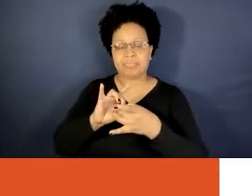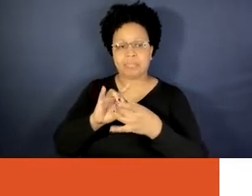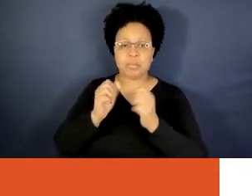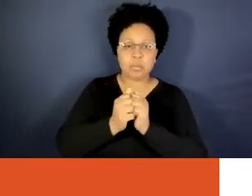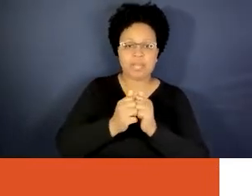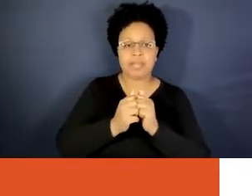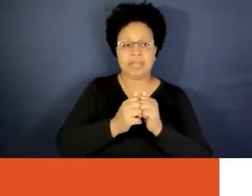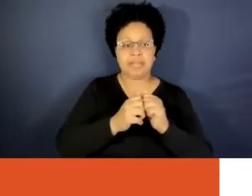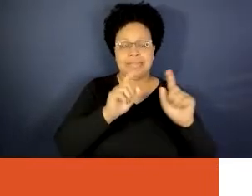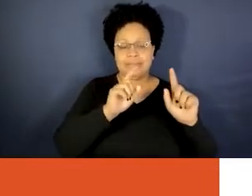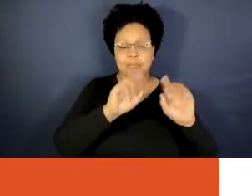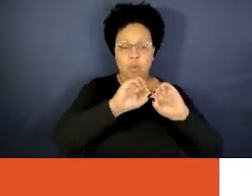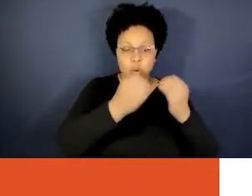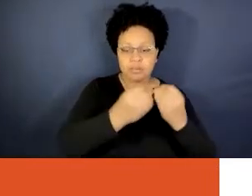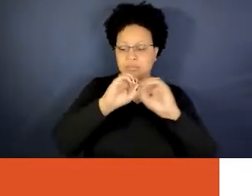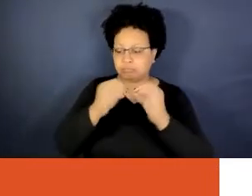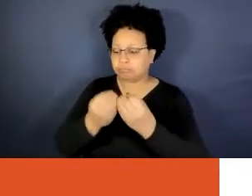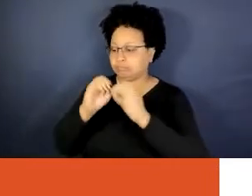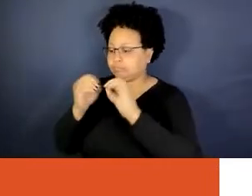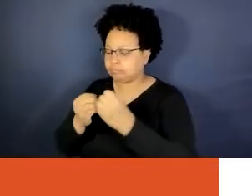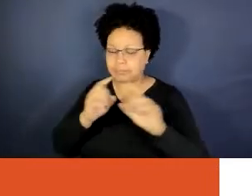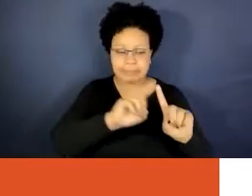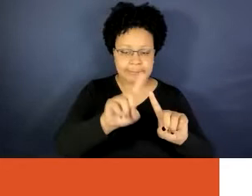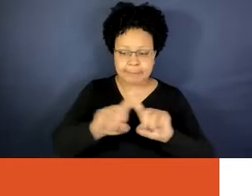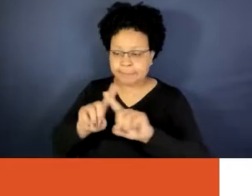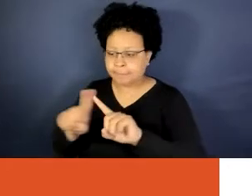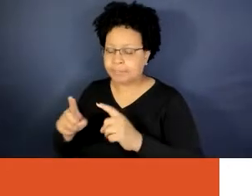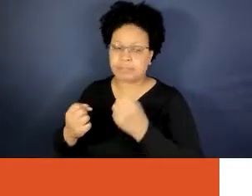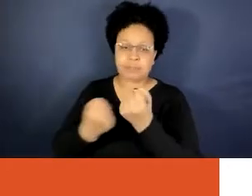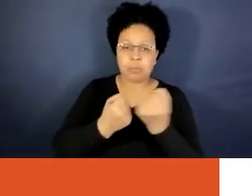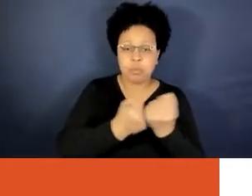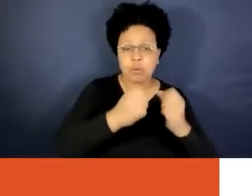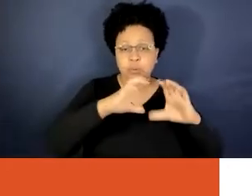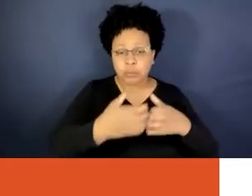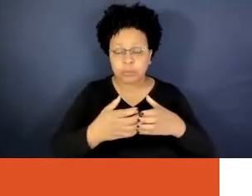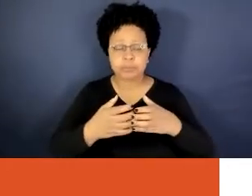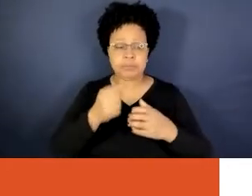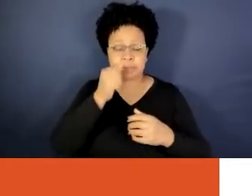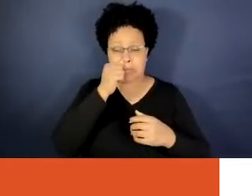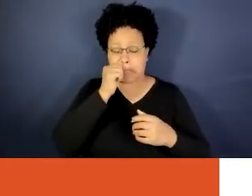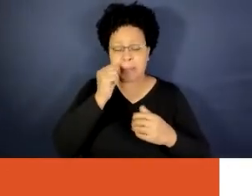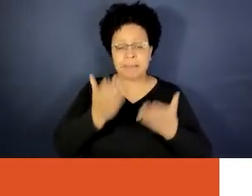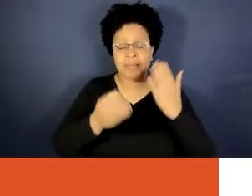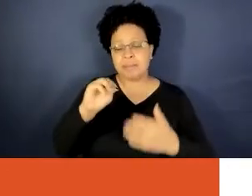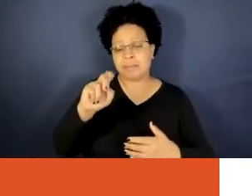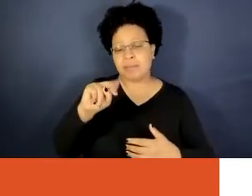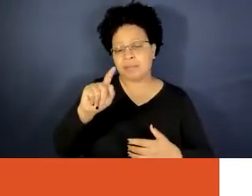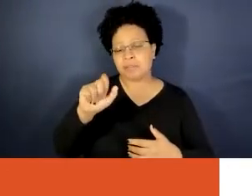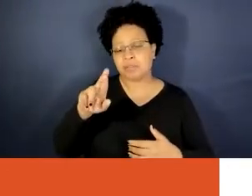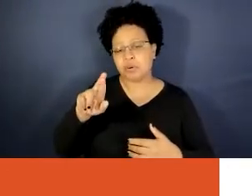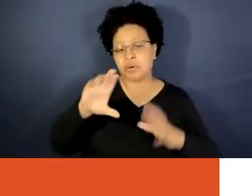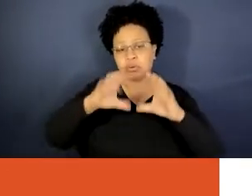with different organizations and different societies, support groups and mentoring groups can be a great